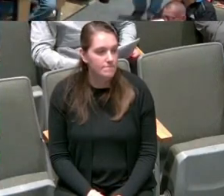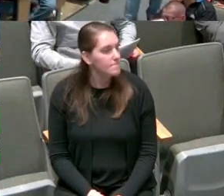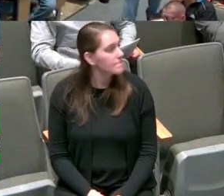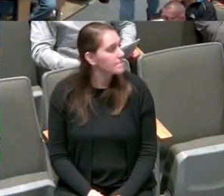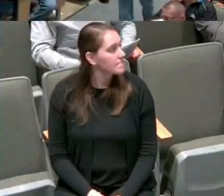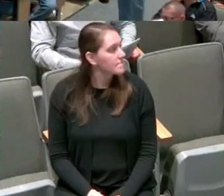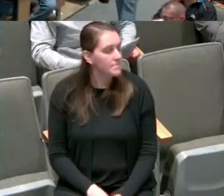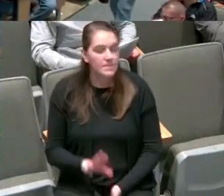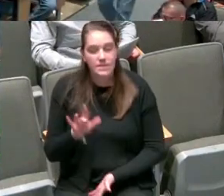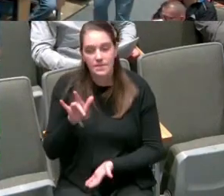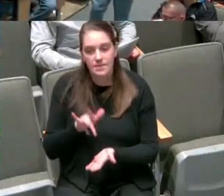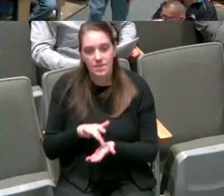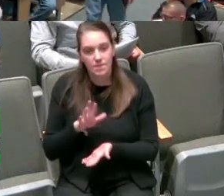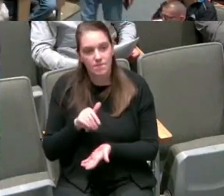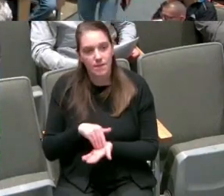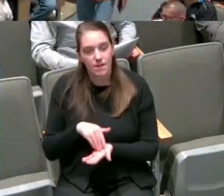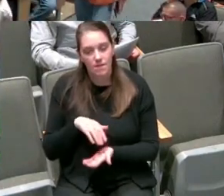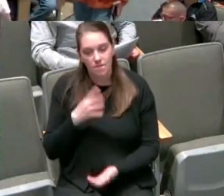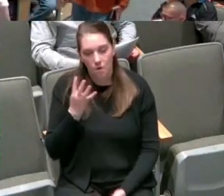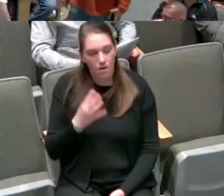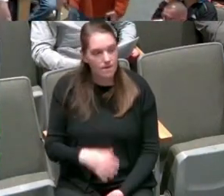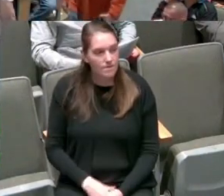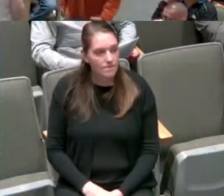Center Middle four